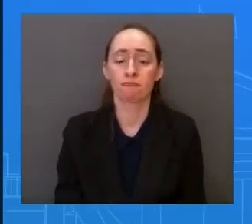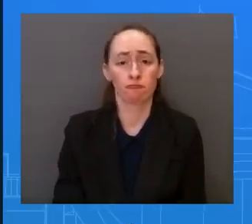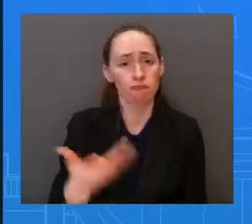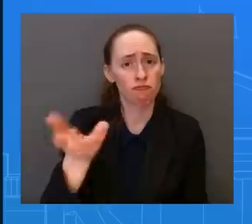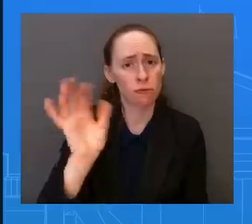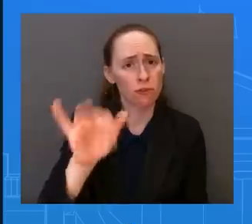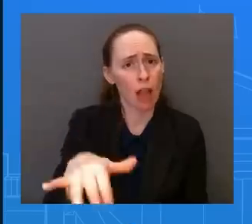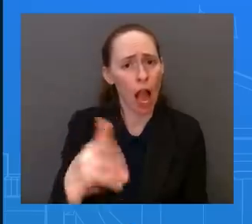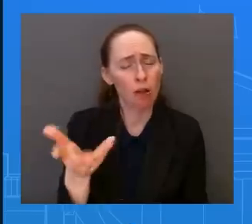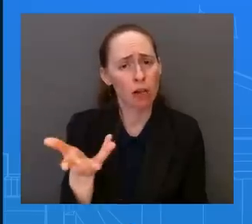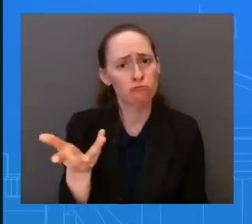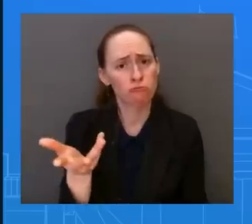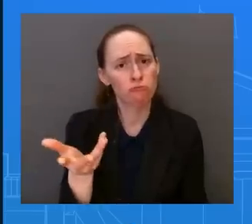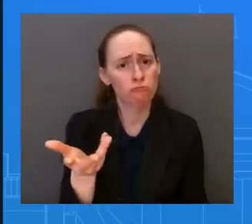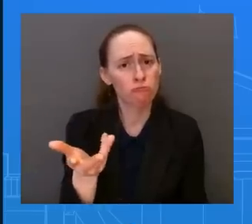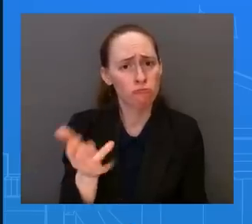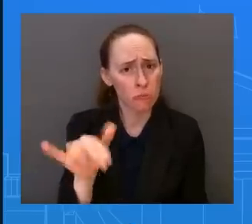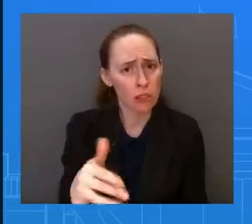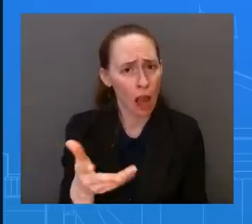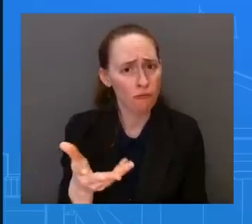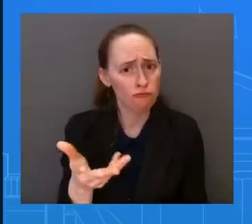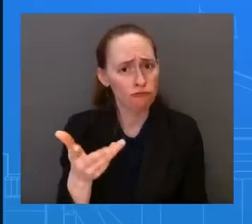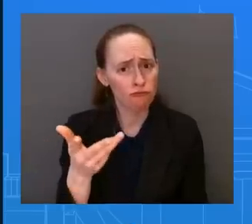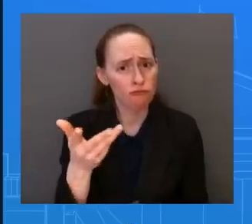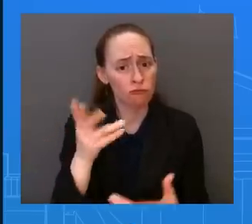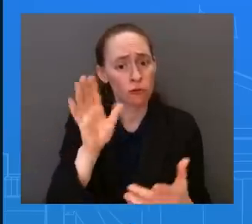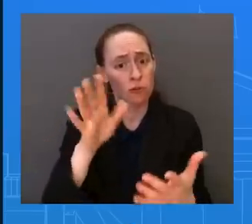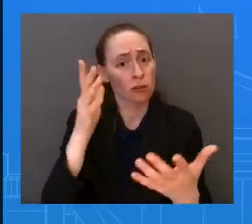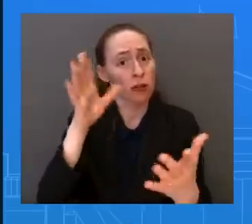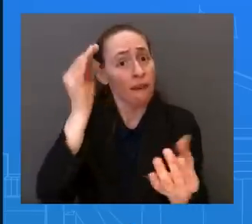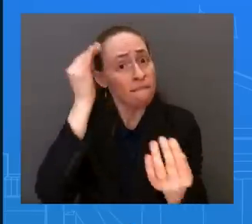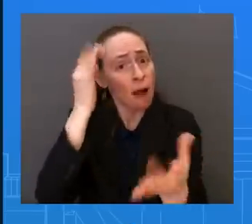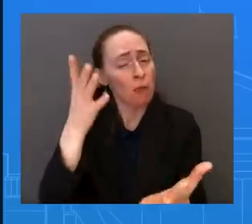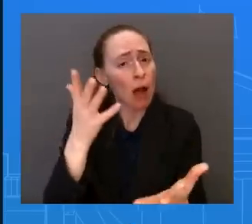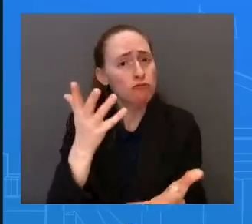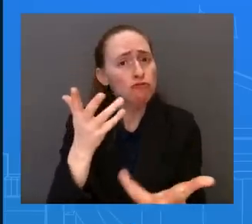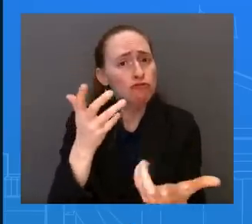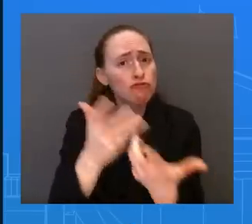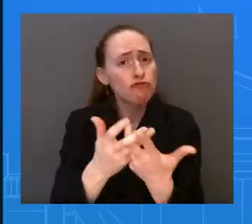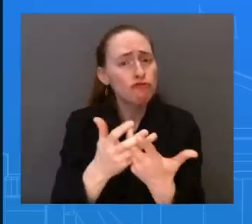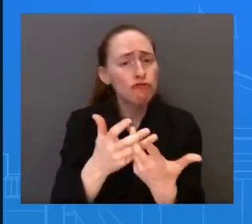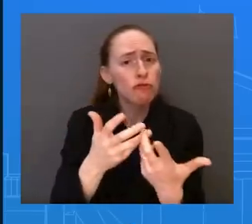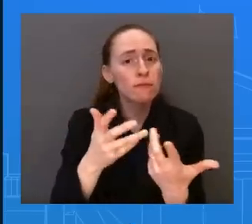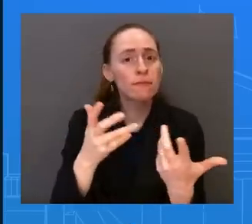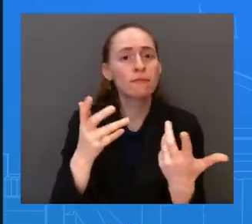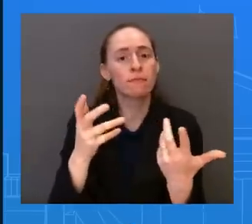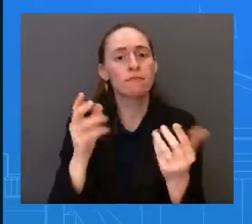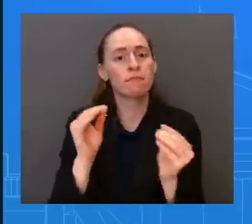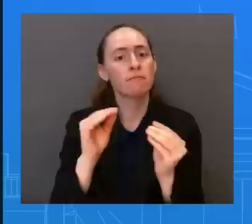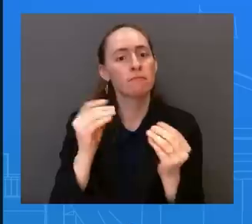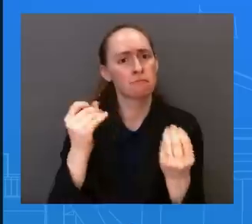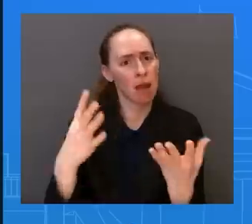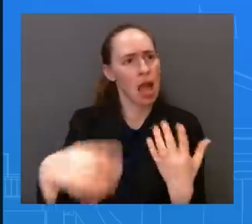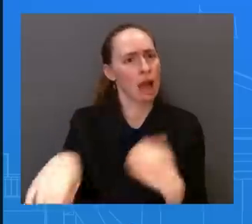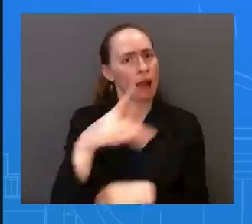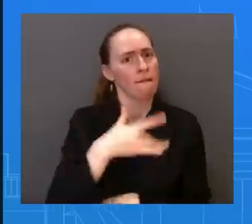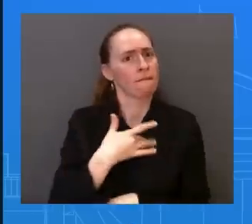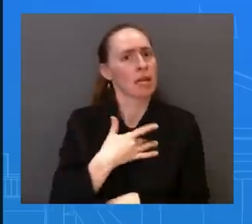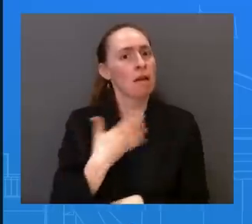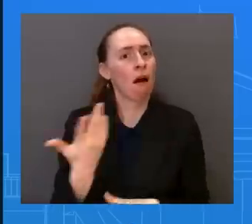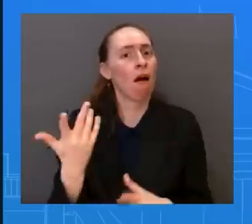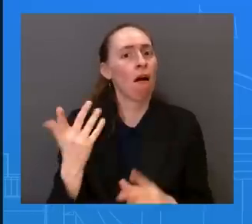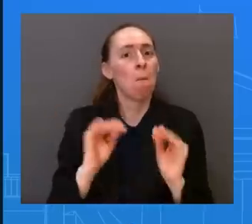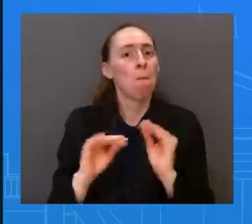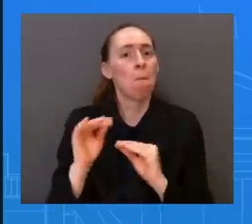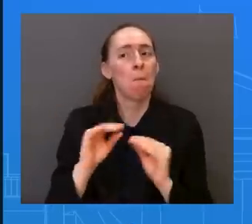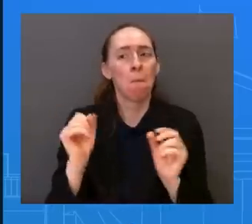more Americans believe they're in a better economic position in terms of their own balance sheet,